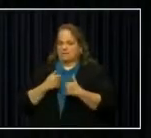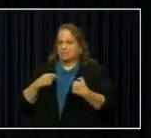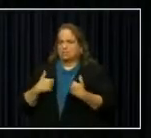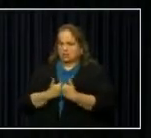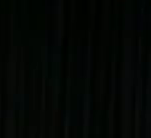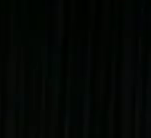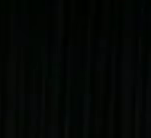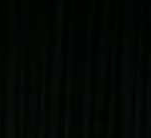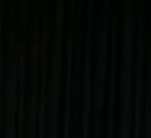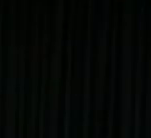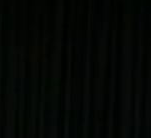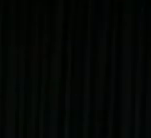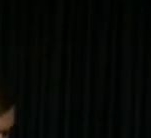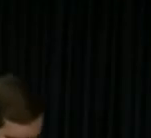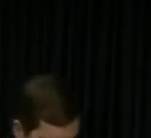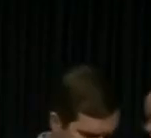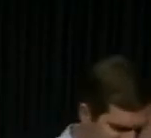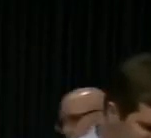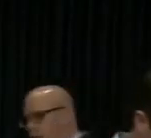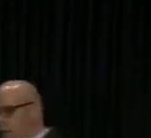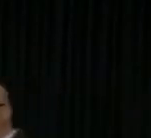challenge.